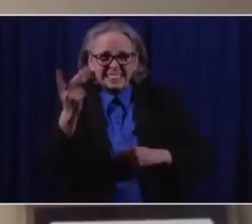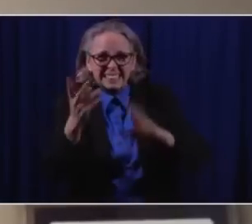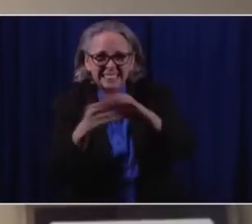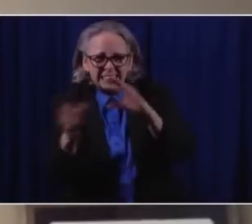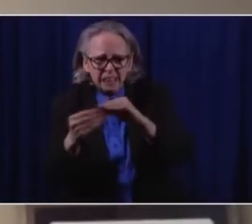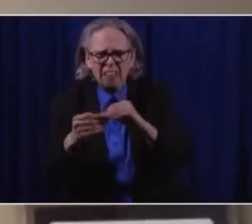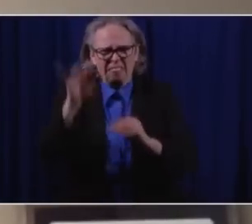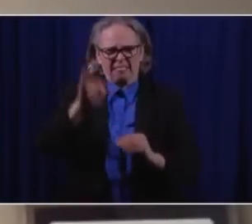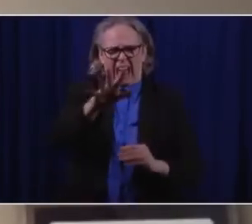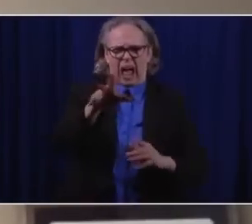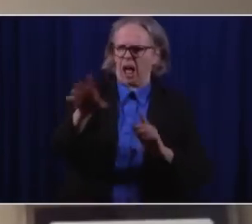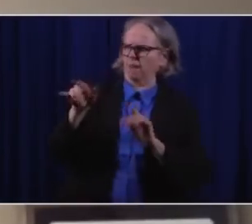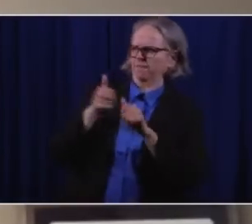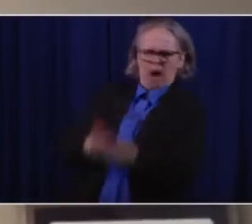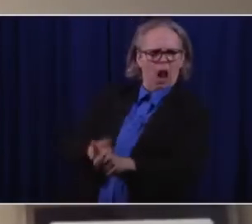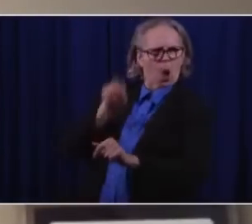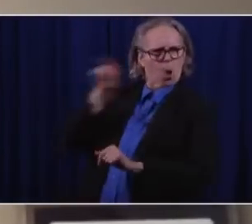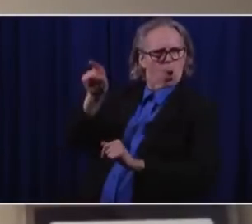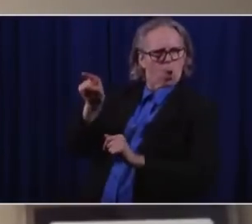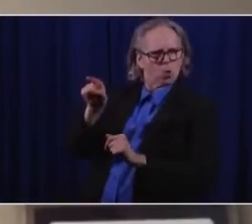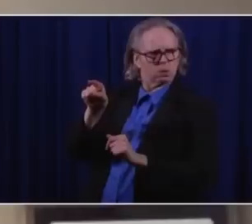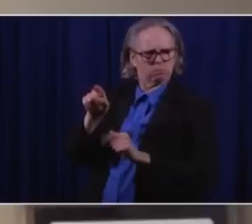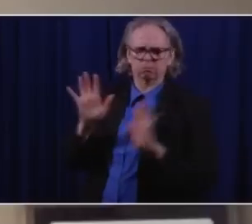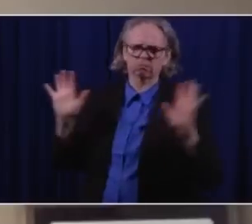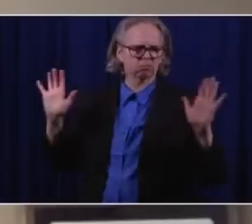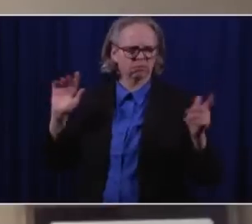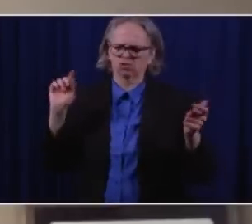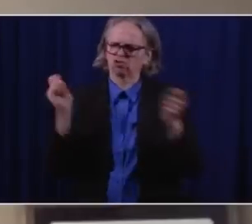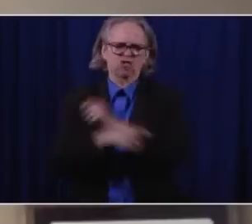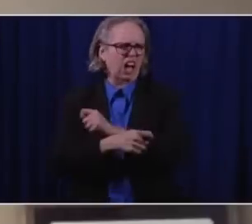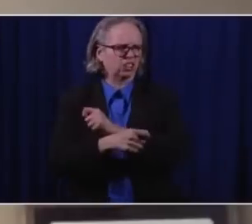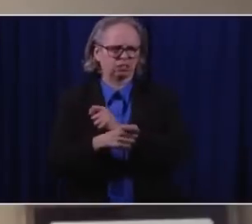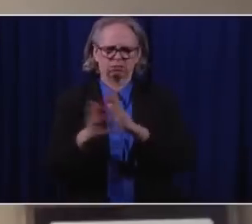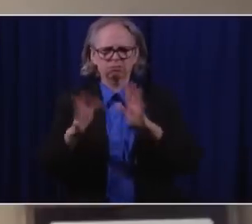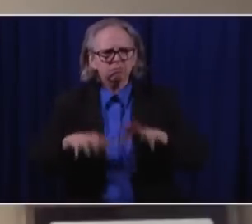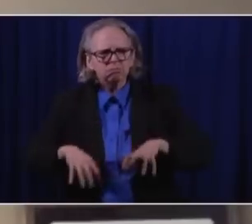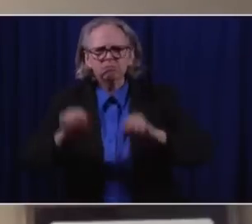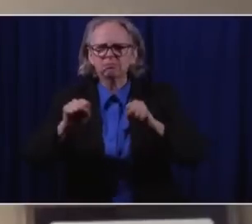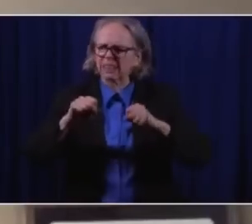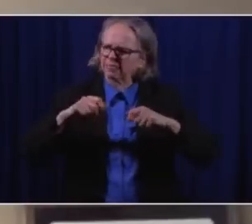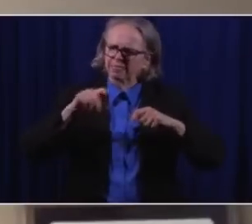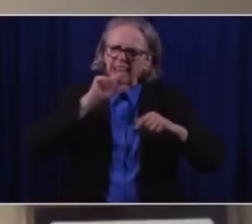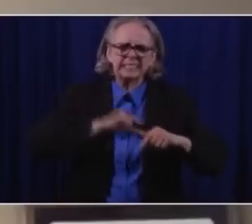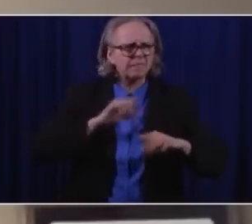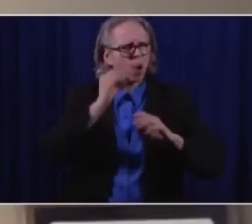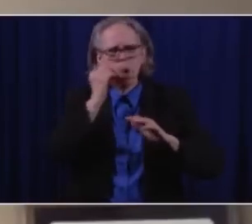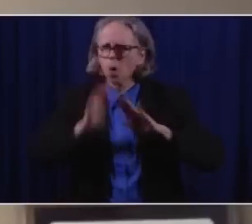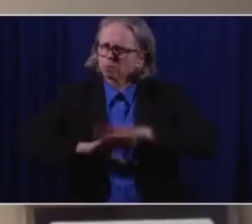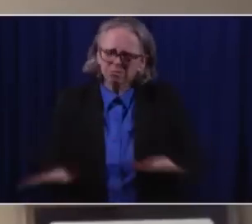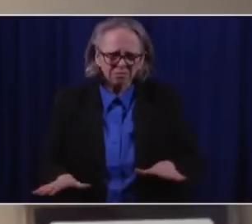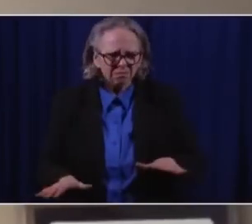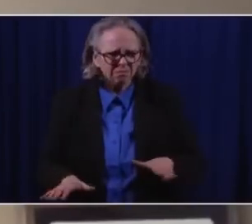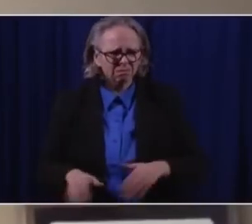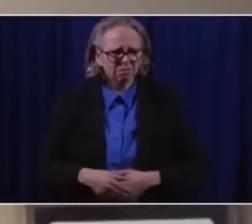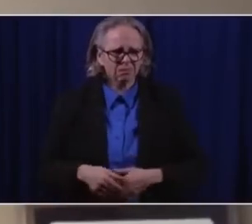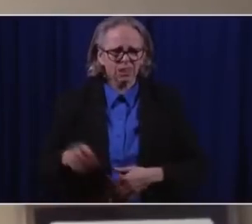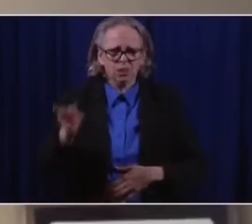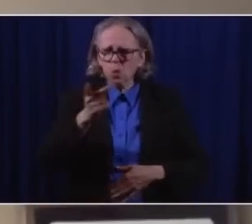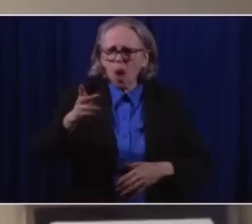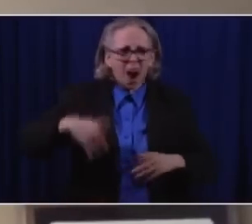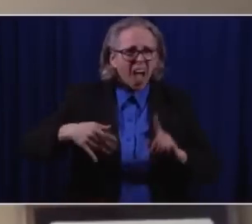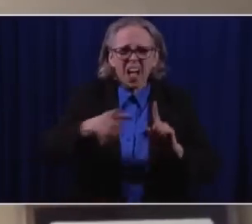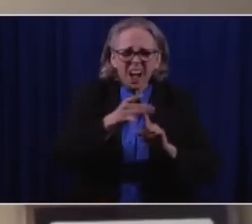It is super important. I'd like to say this. If you haven't had COVID, be grateful. If you've had COVID and recovered,